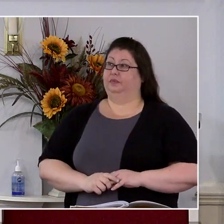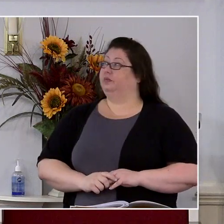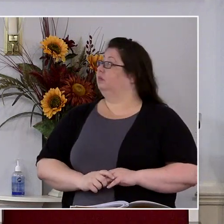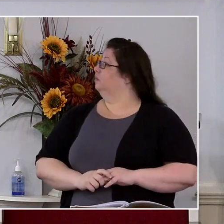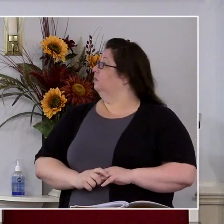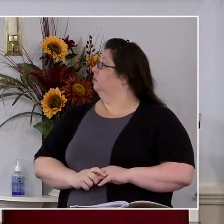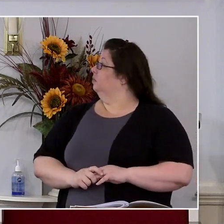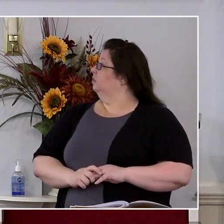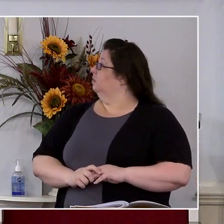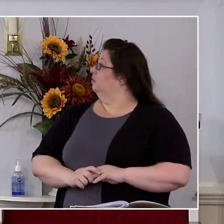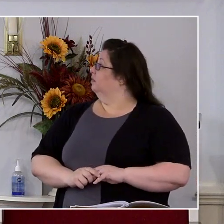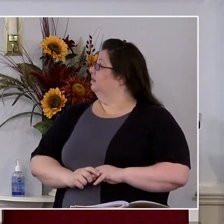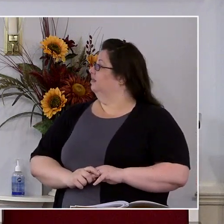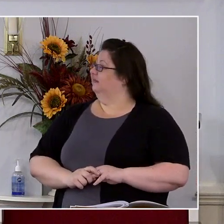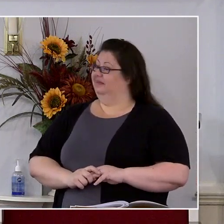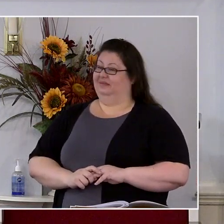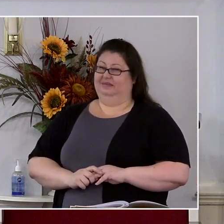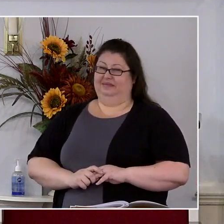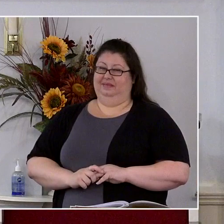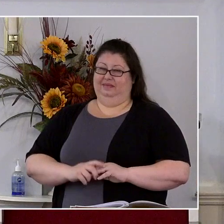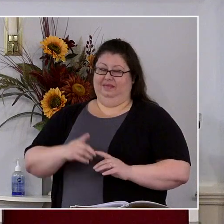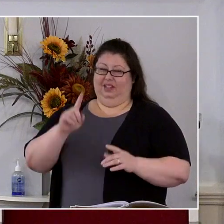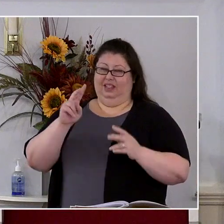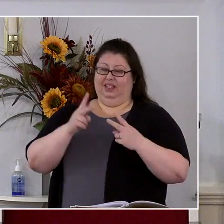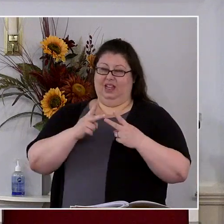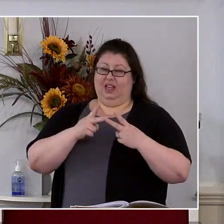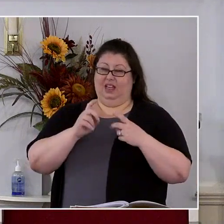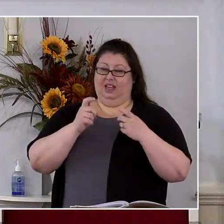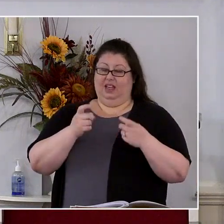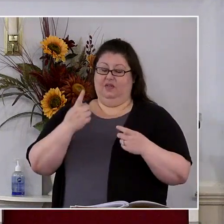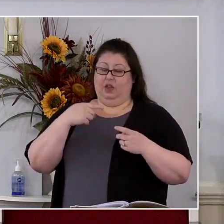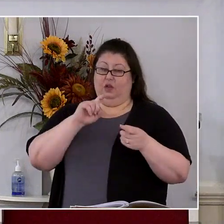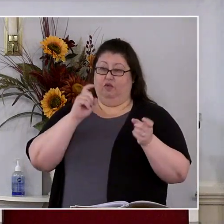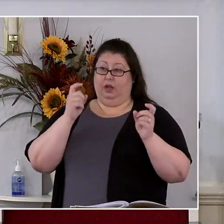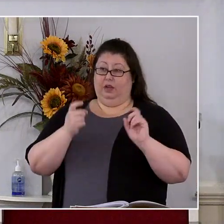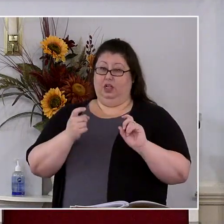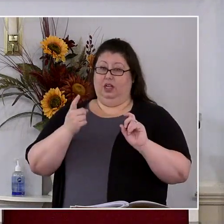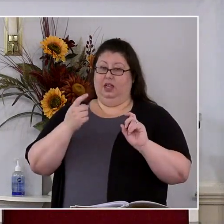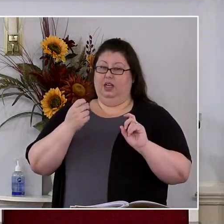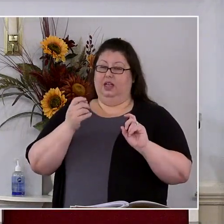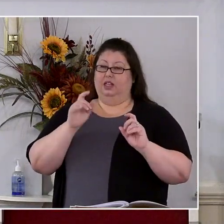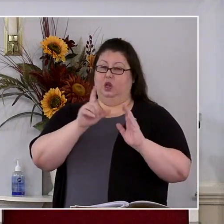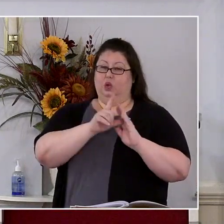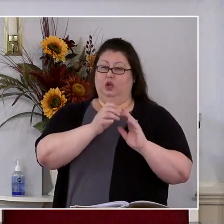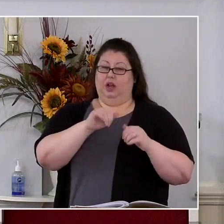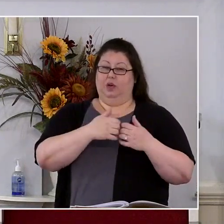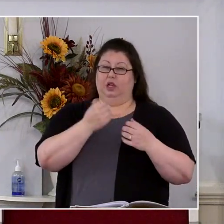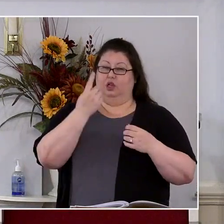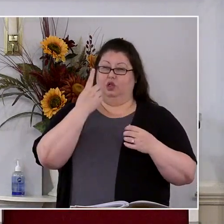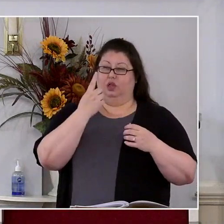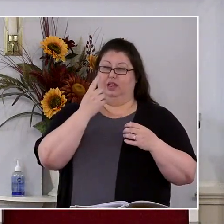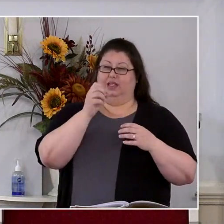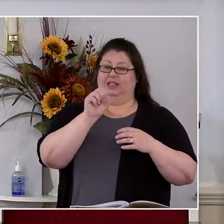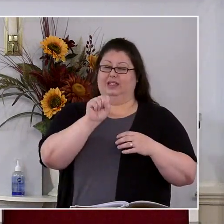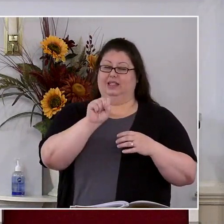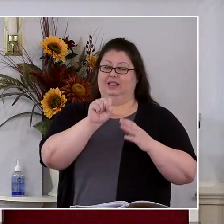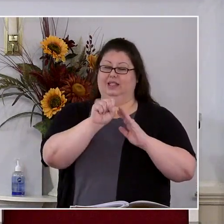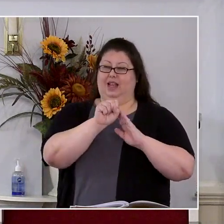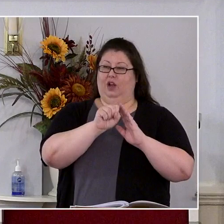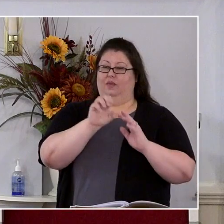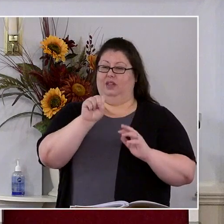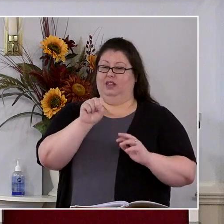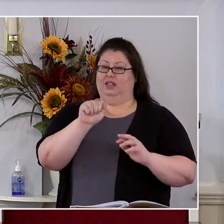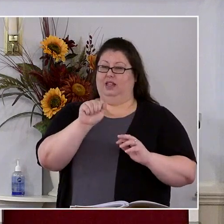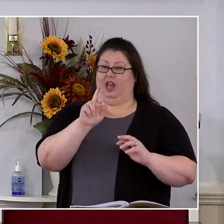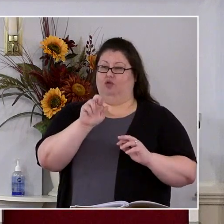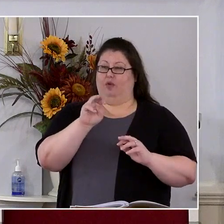A second gift of the Reformation is Luther's understanding of the sacraments. In the Reformer's day and continuing to